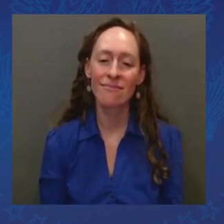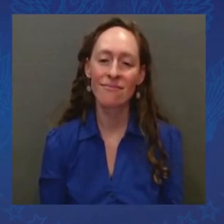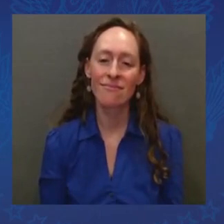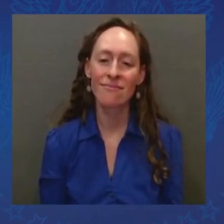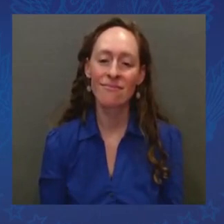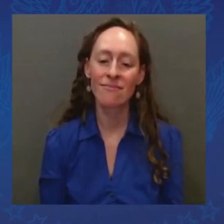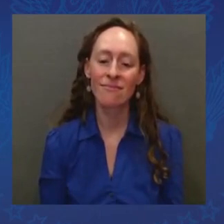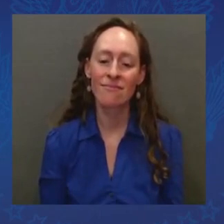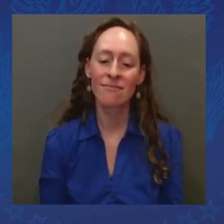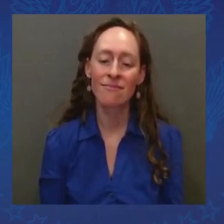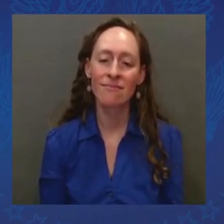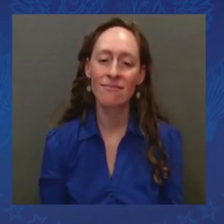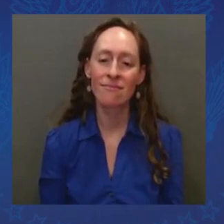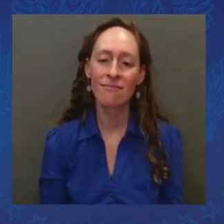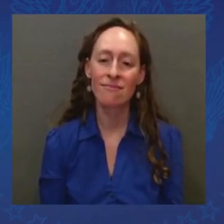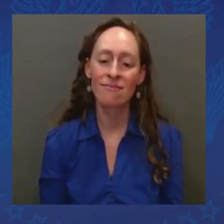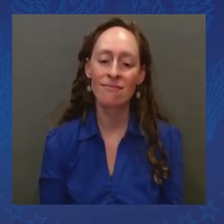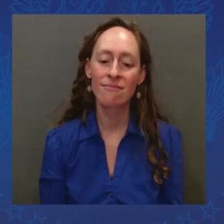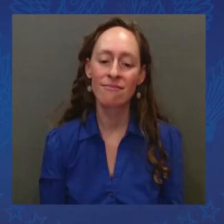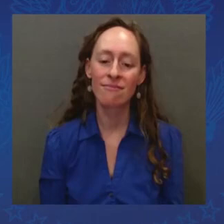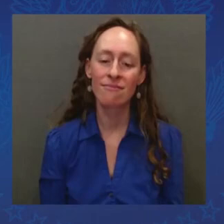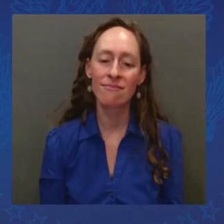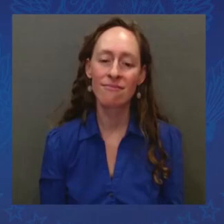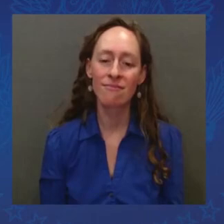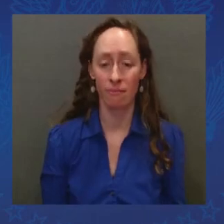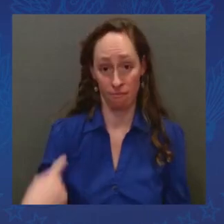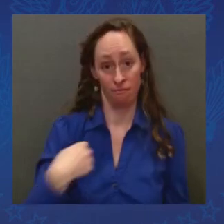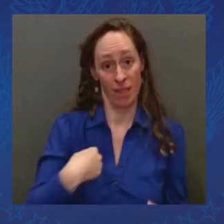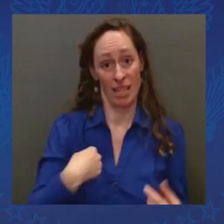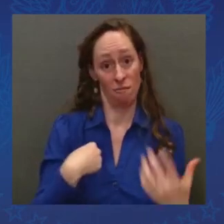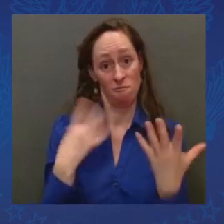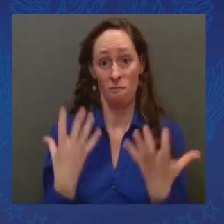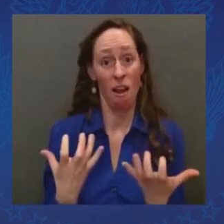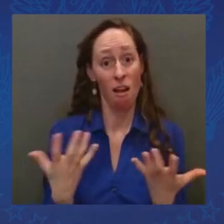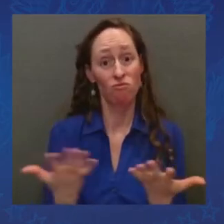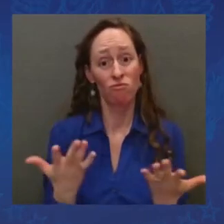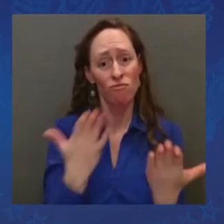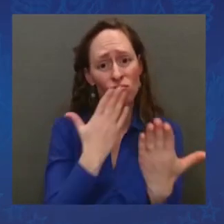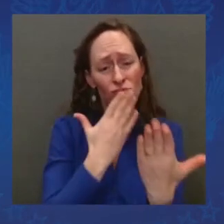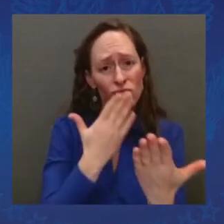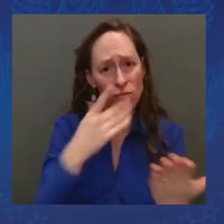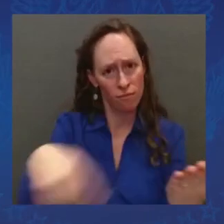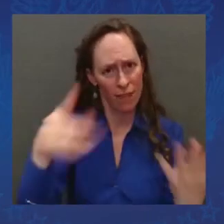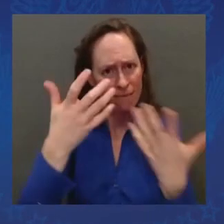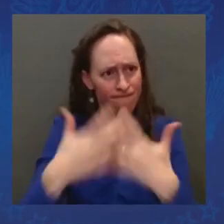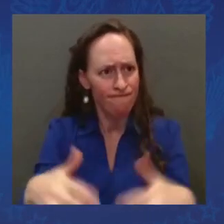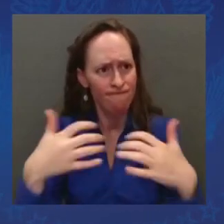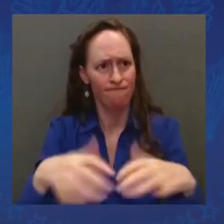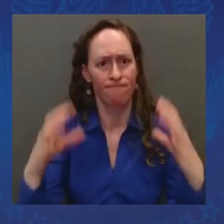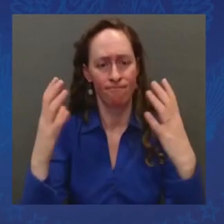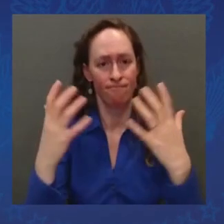thank you for your thoughtful arrangements for our meeting today and for our participation at the APEC meeting. Thank you.